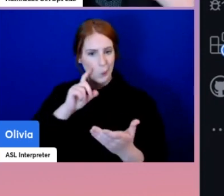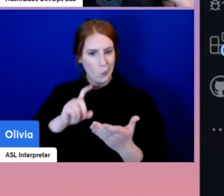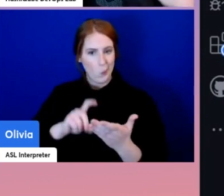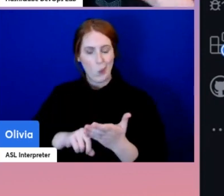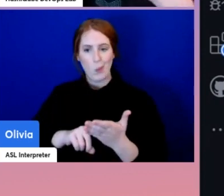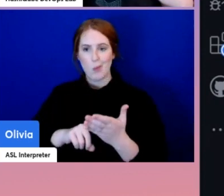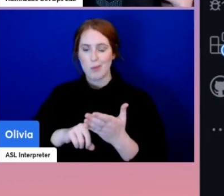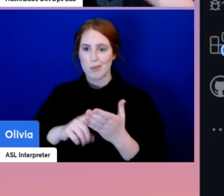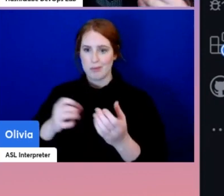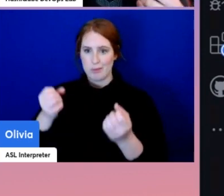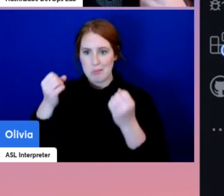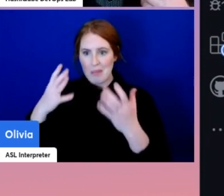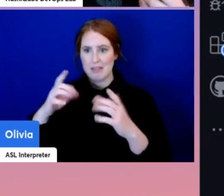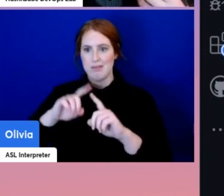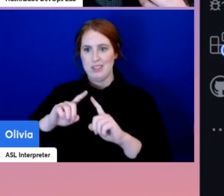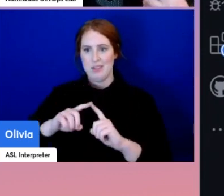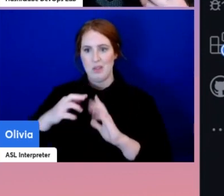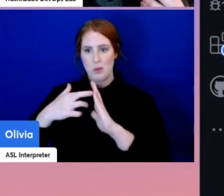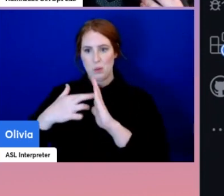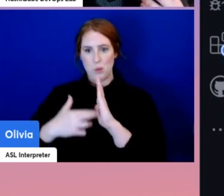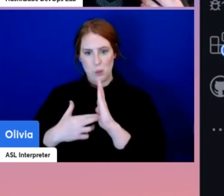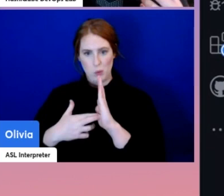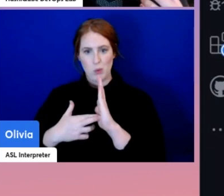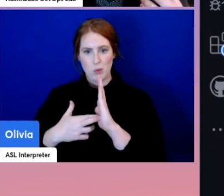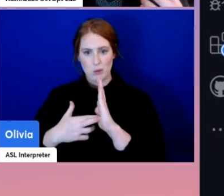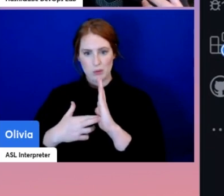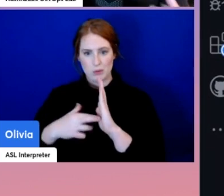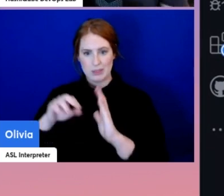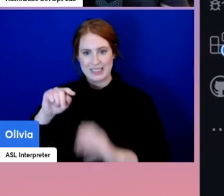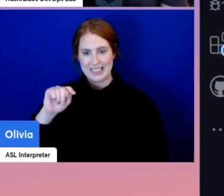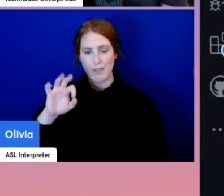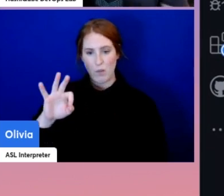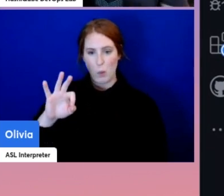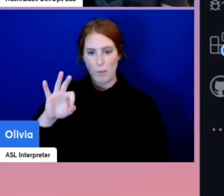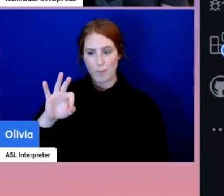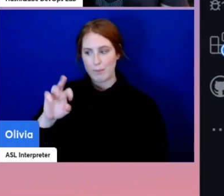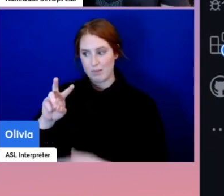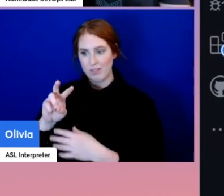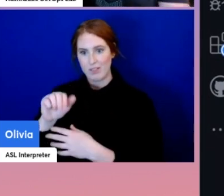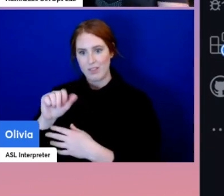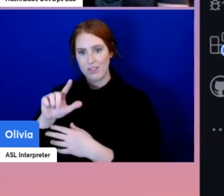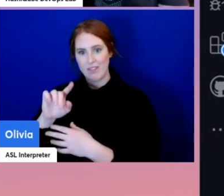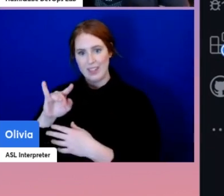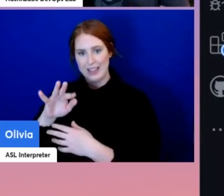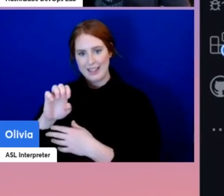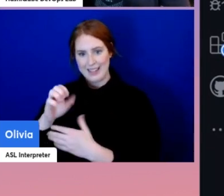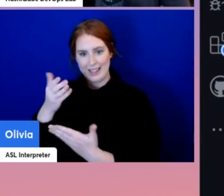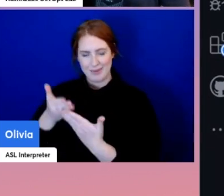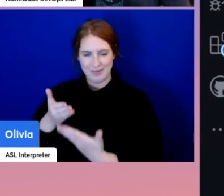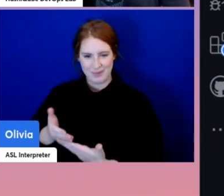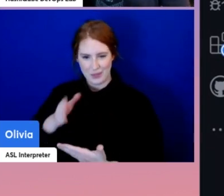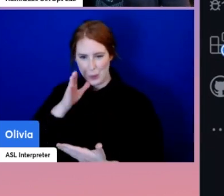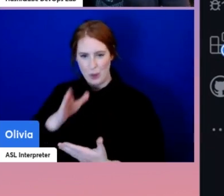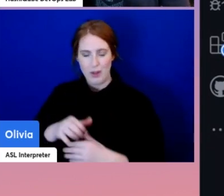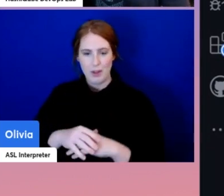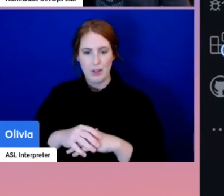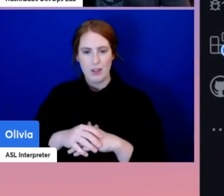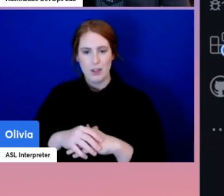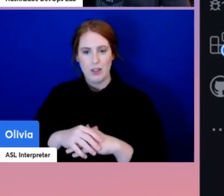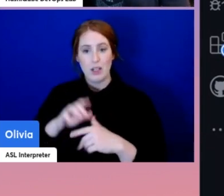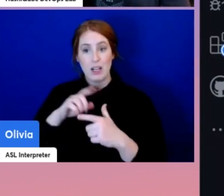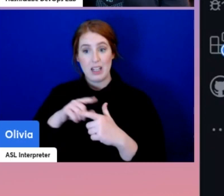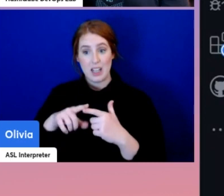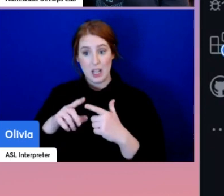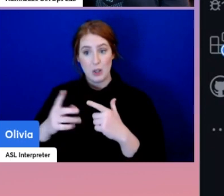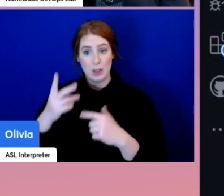of rules that it evaluates your Terraform code to. And okay, so I see that